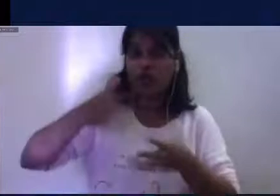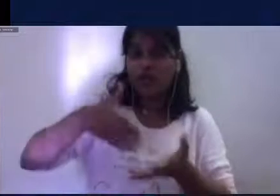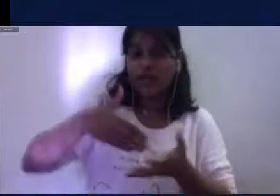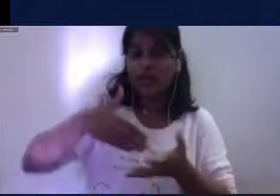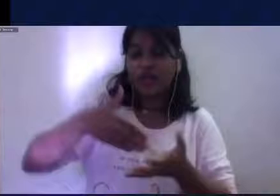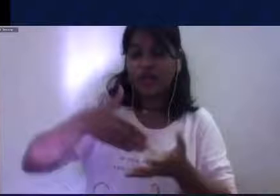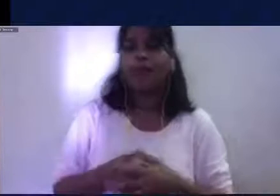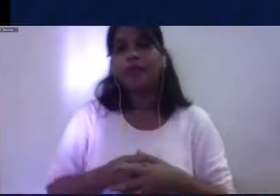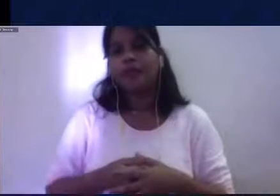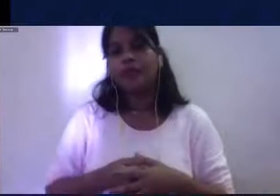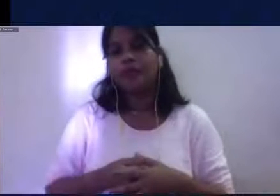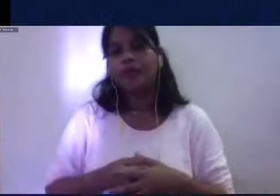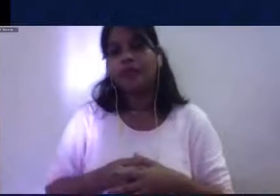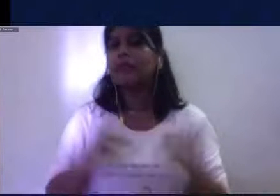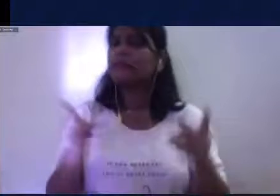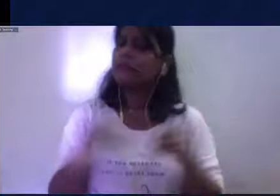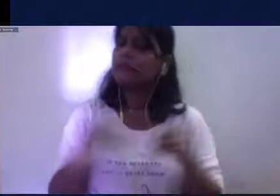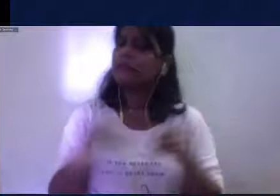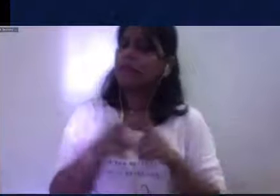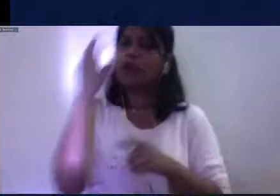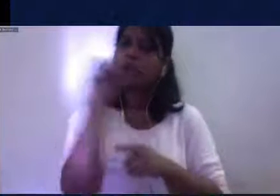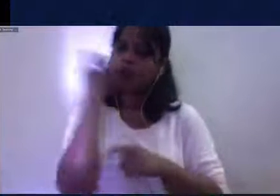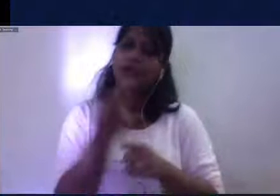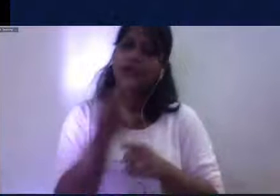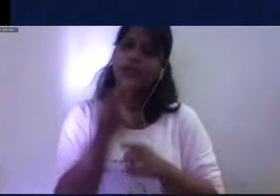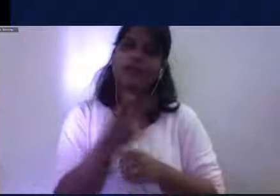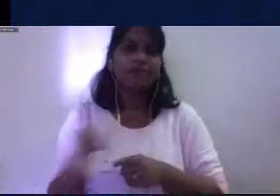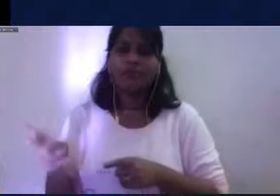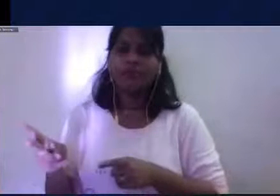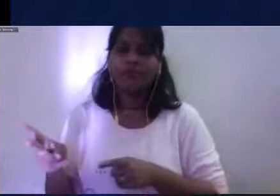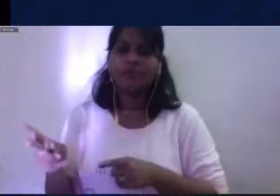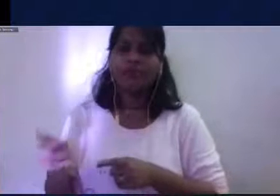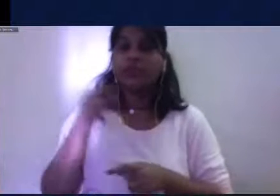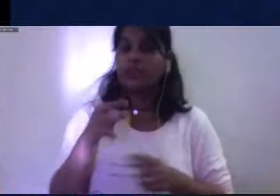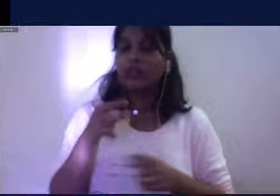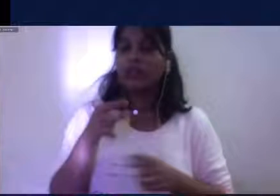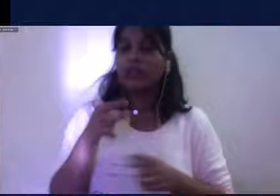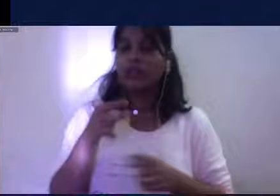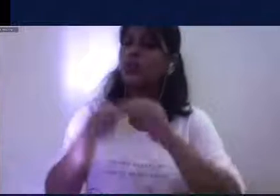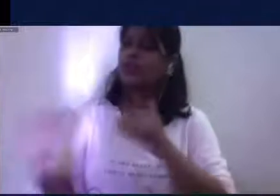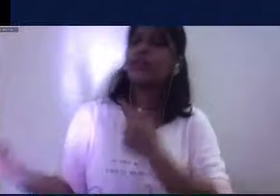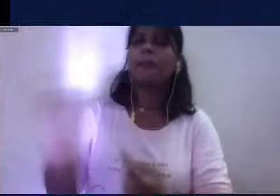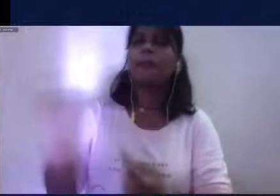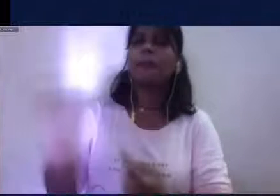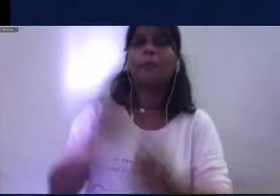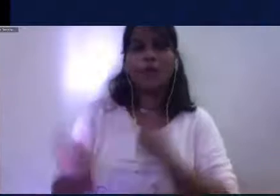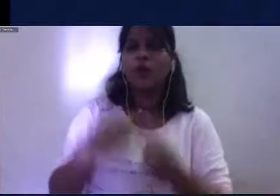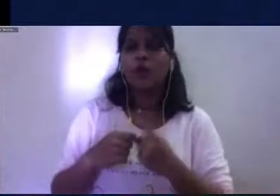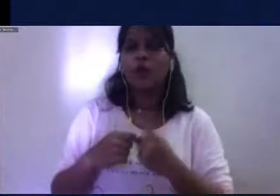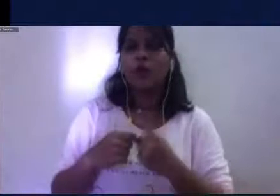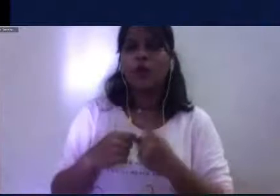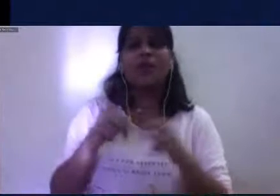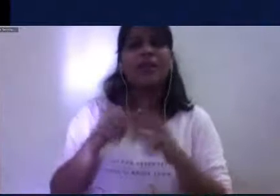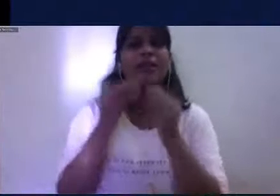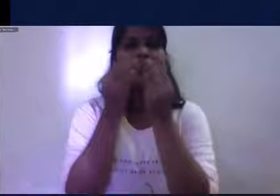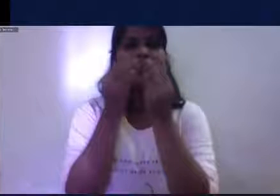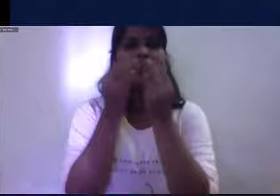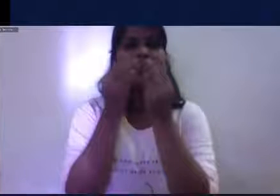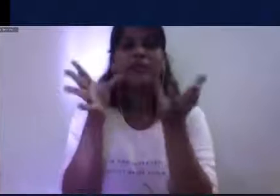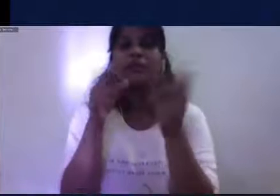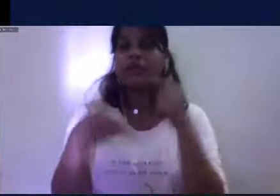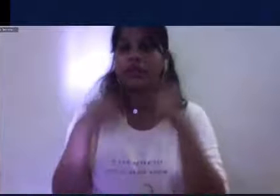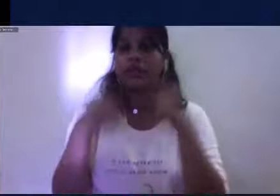with similar observations like these, the students came back to me with a very simple prototype in the next 8 or